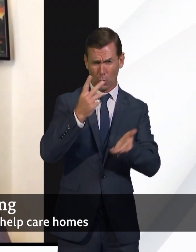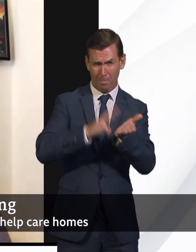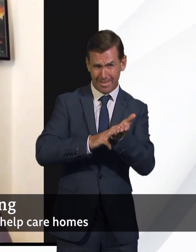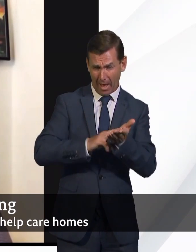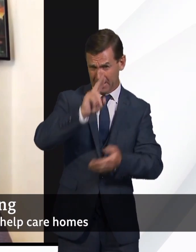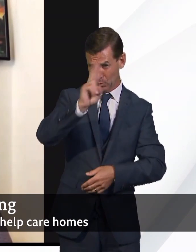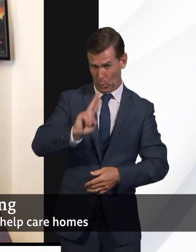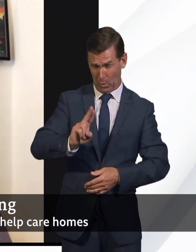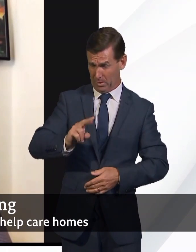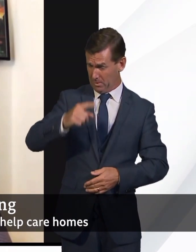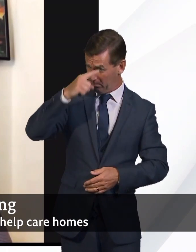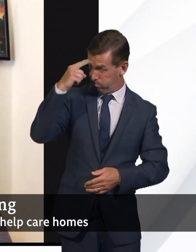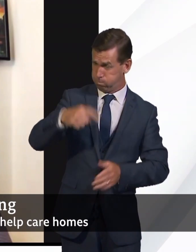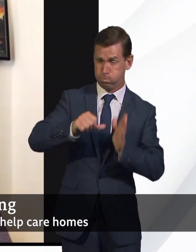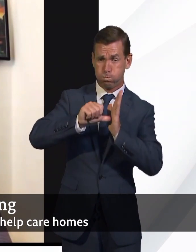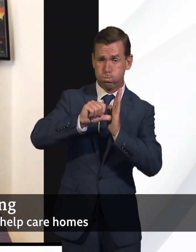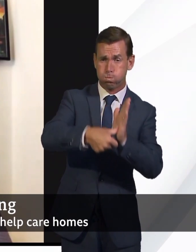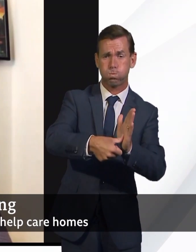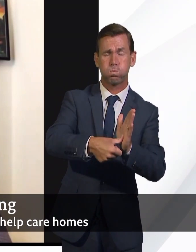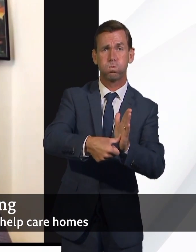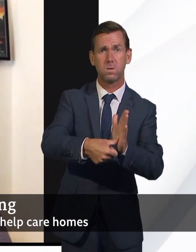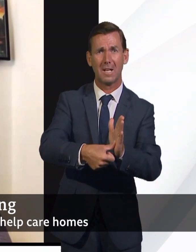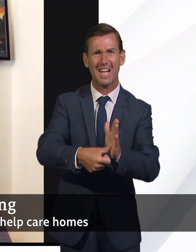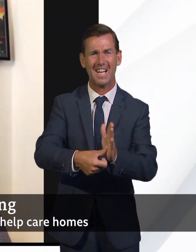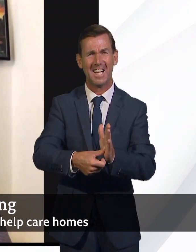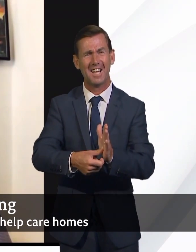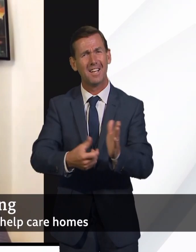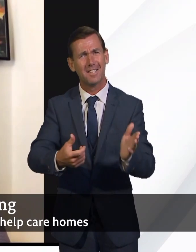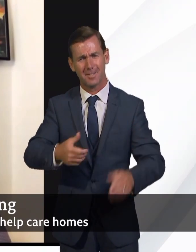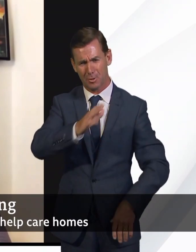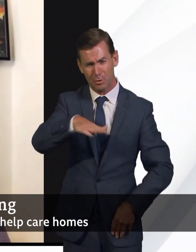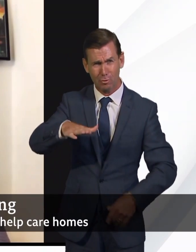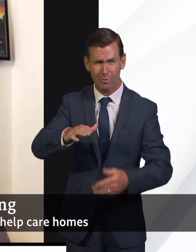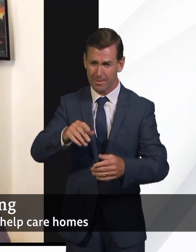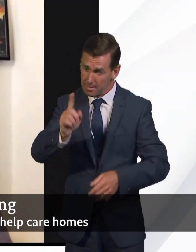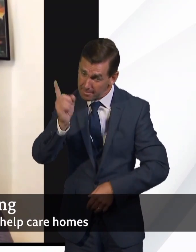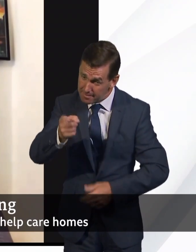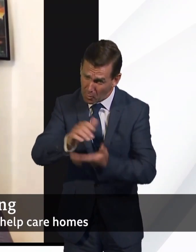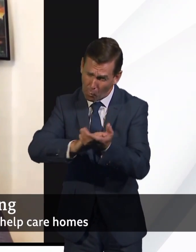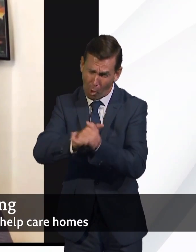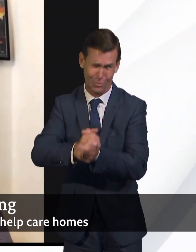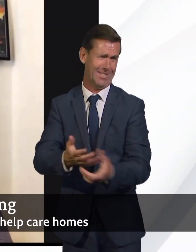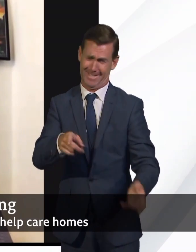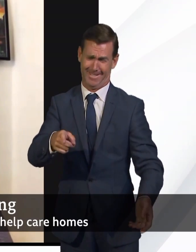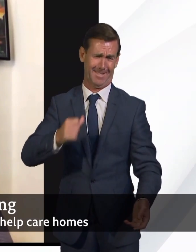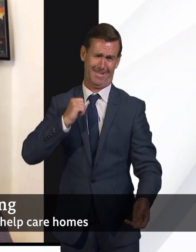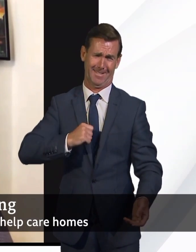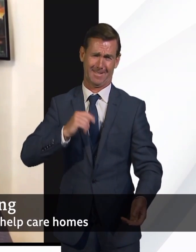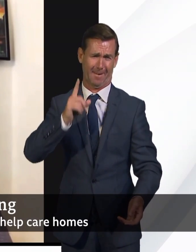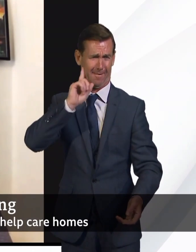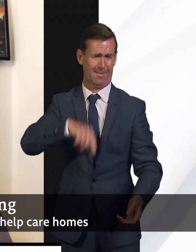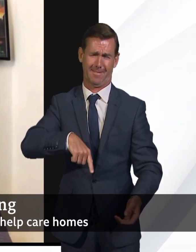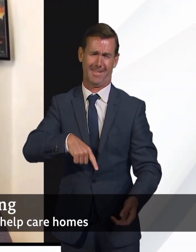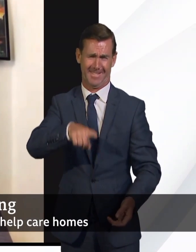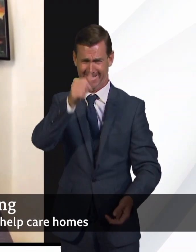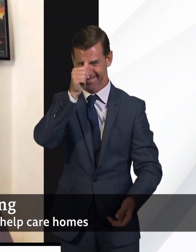in schools. It's hard to get kids to wash their hands at the best of times. And before the lockdown,